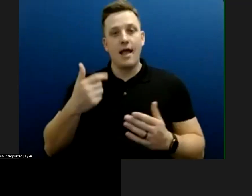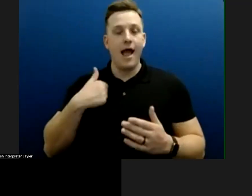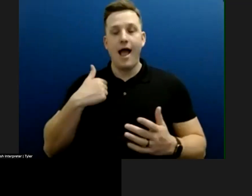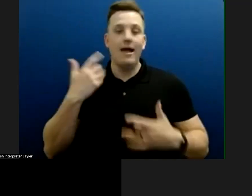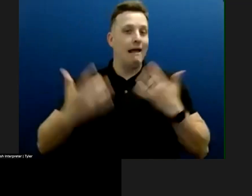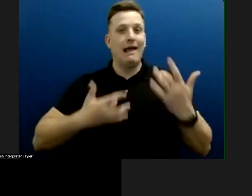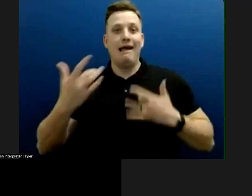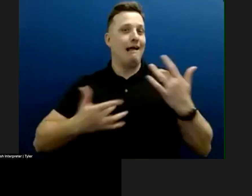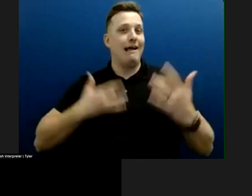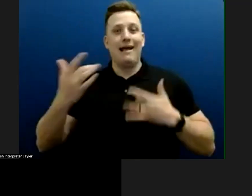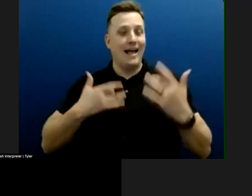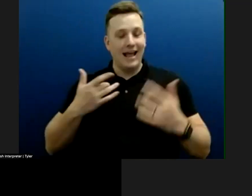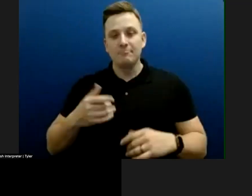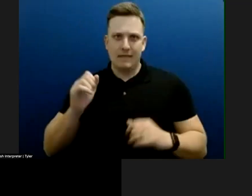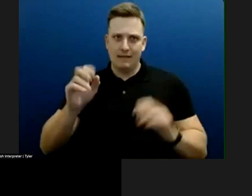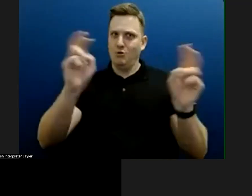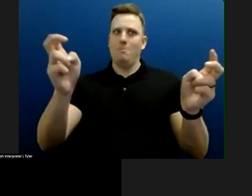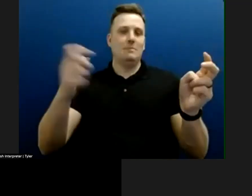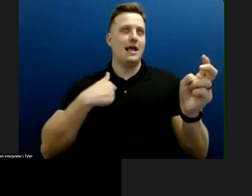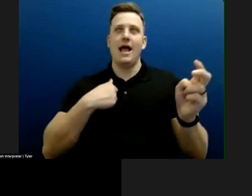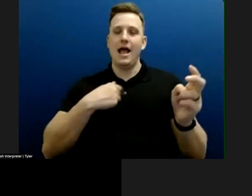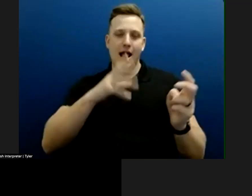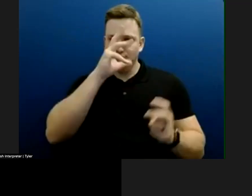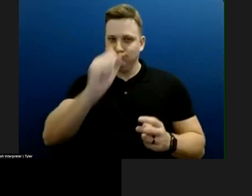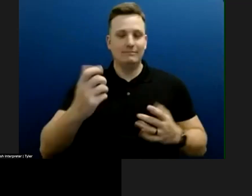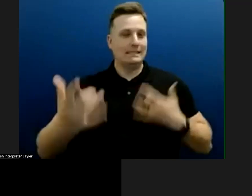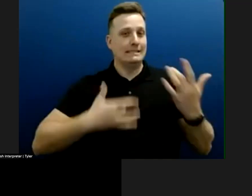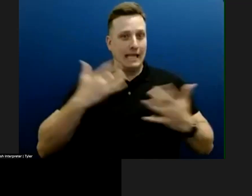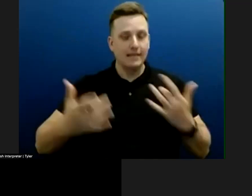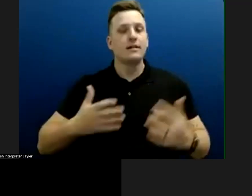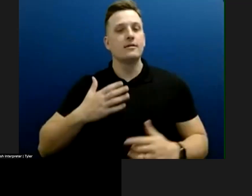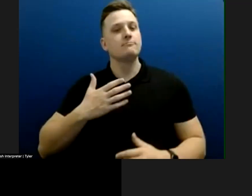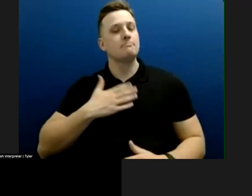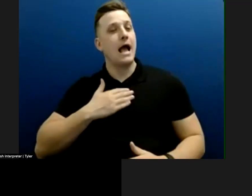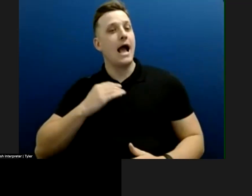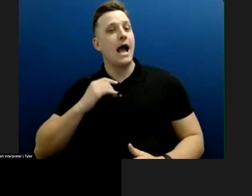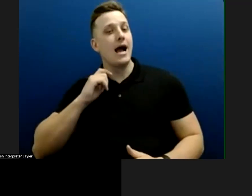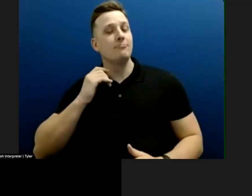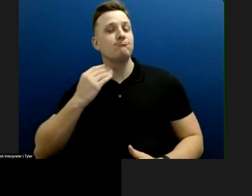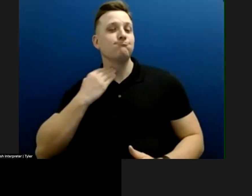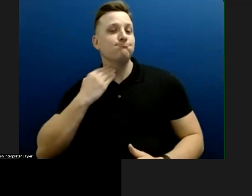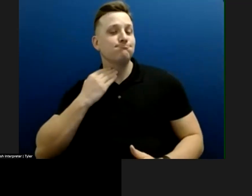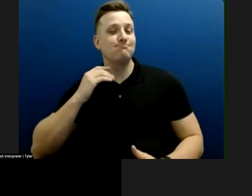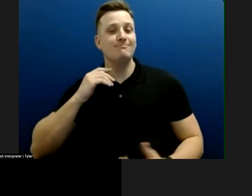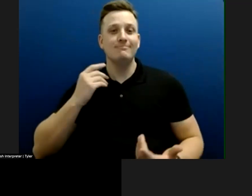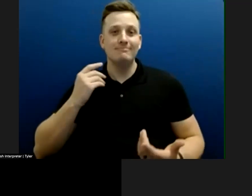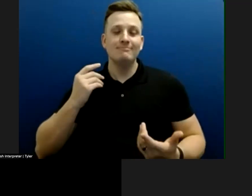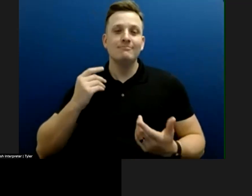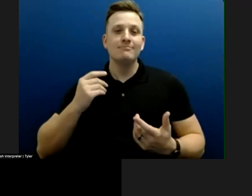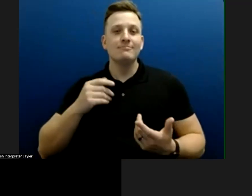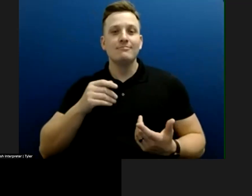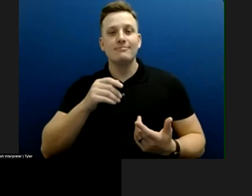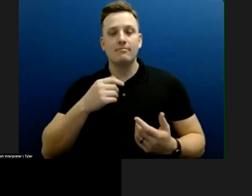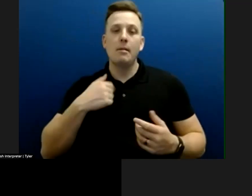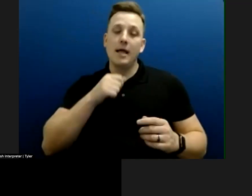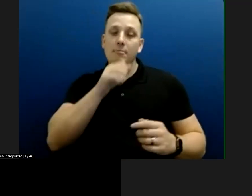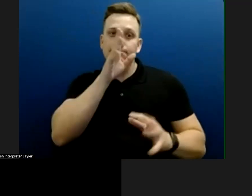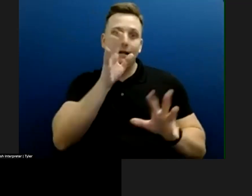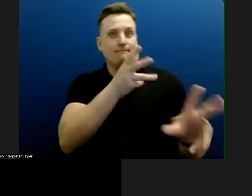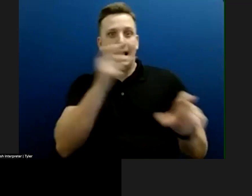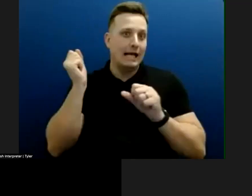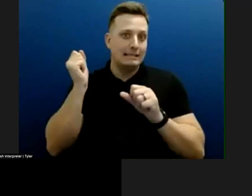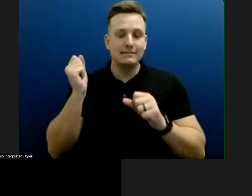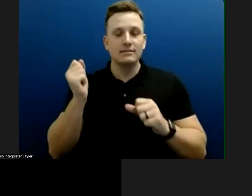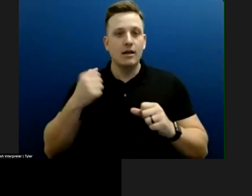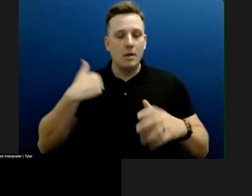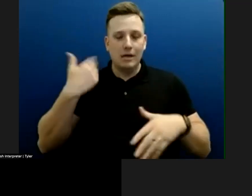by the topic, and my accent may get more and more I may talk faster and faster,